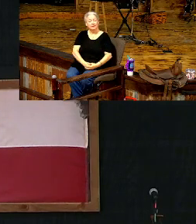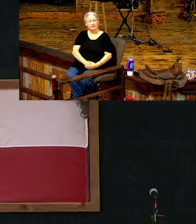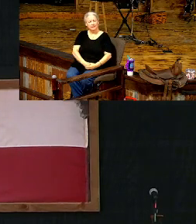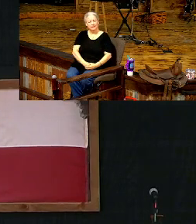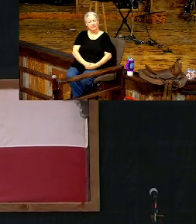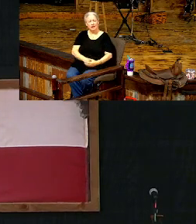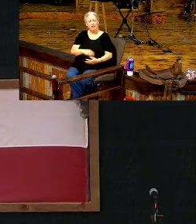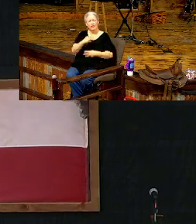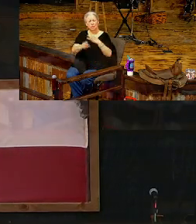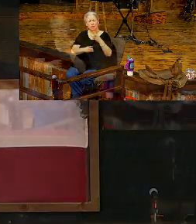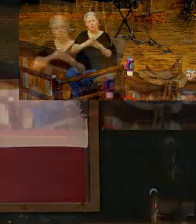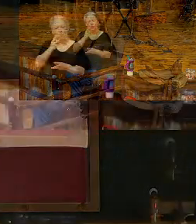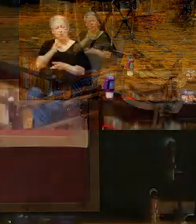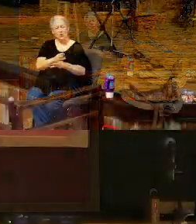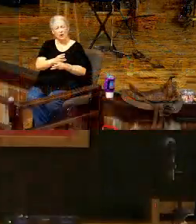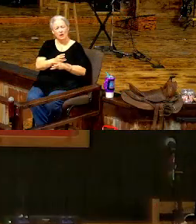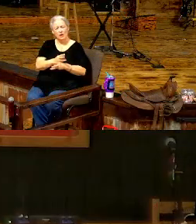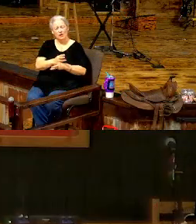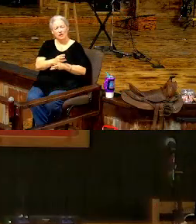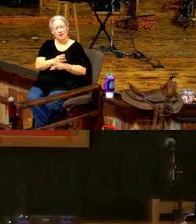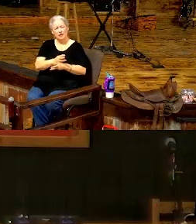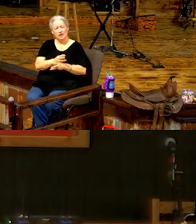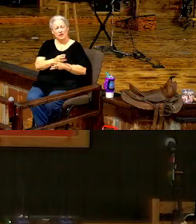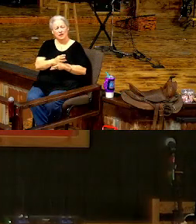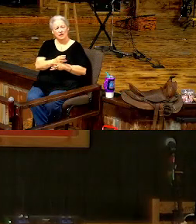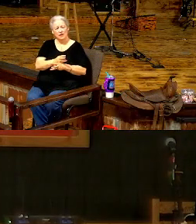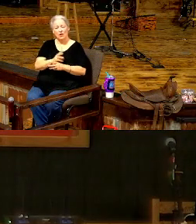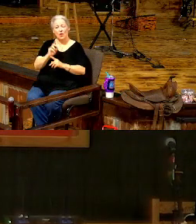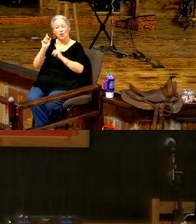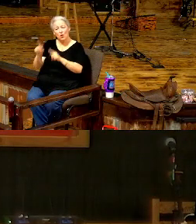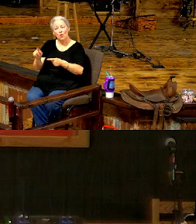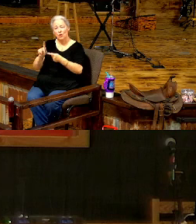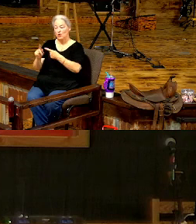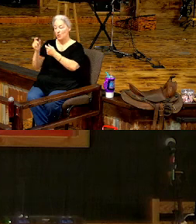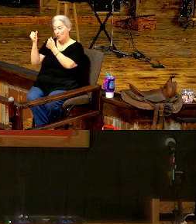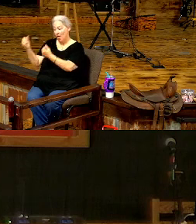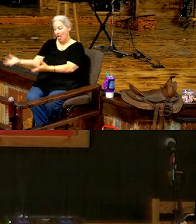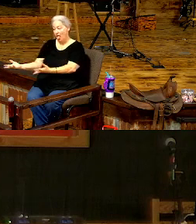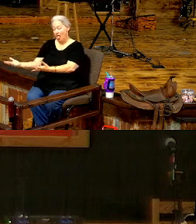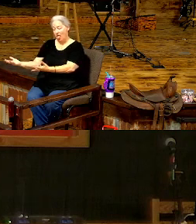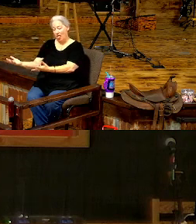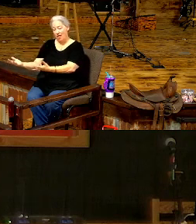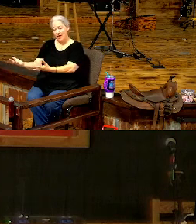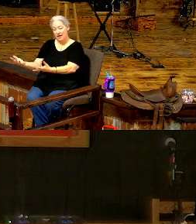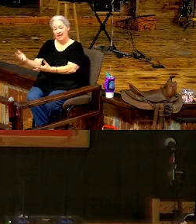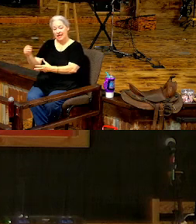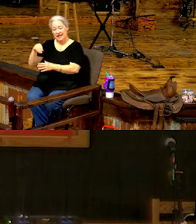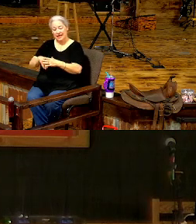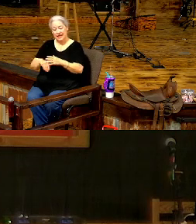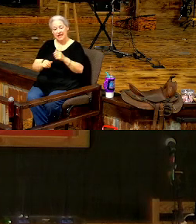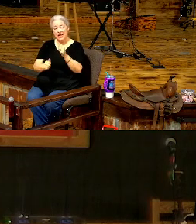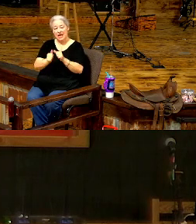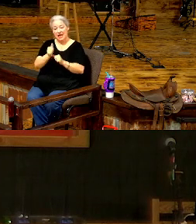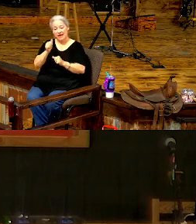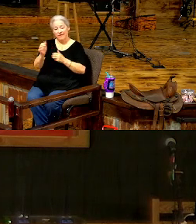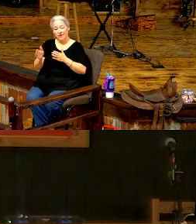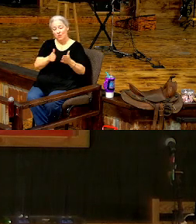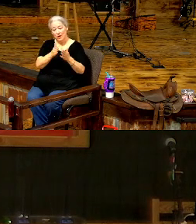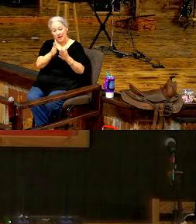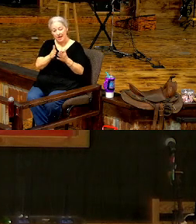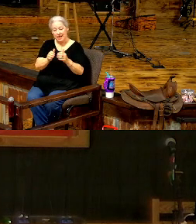the world is going to hell in a handbasket in every little way, every little